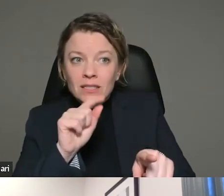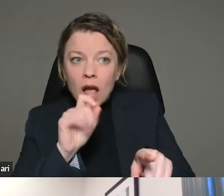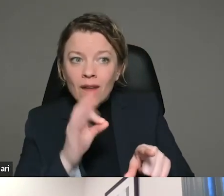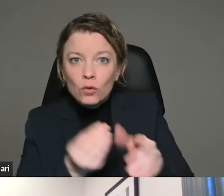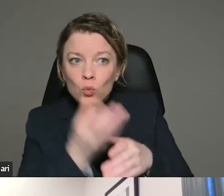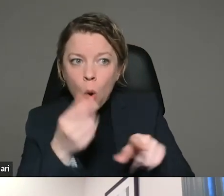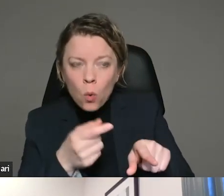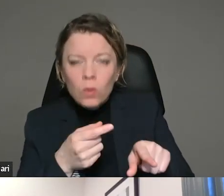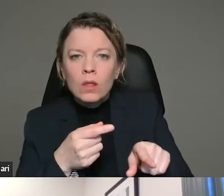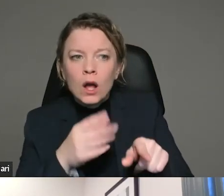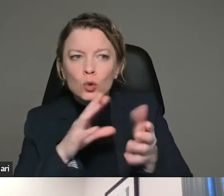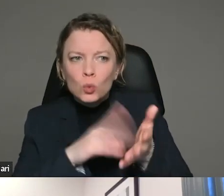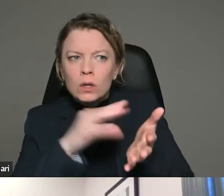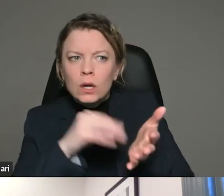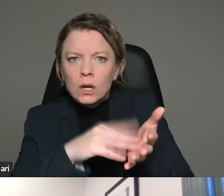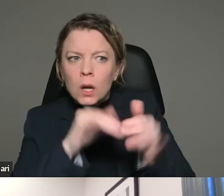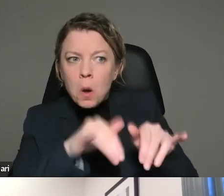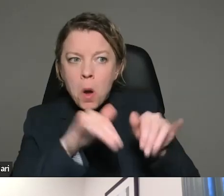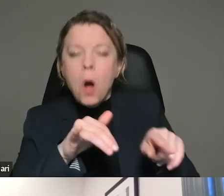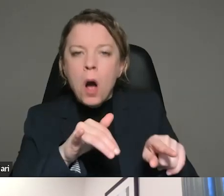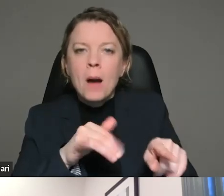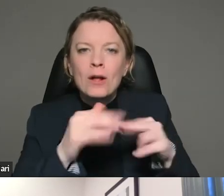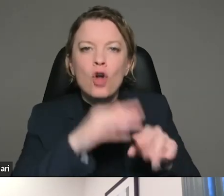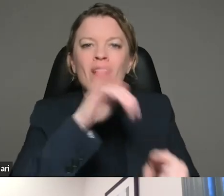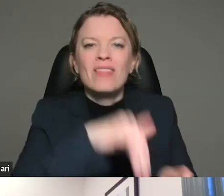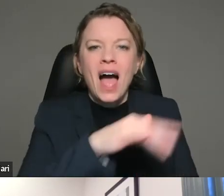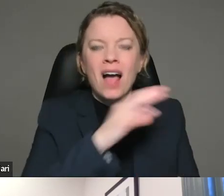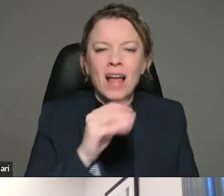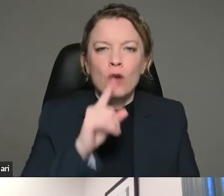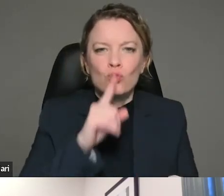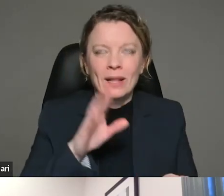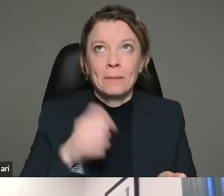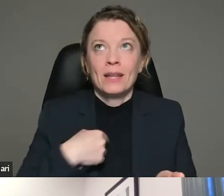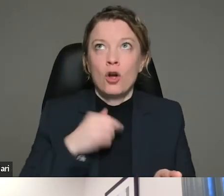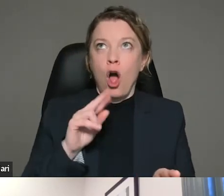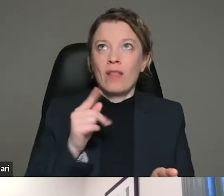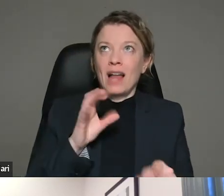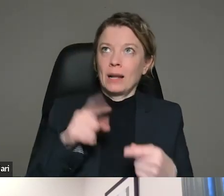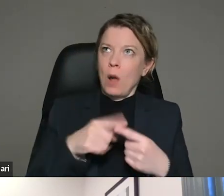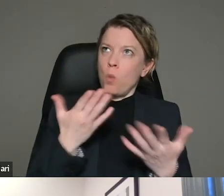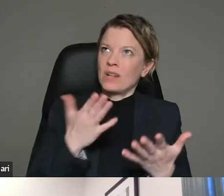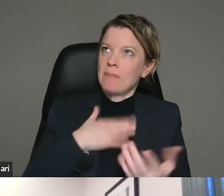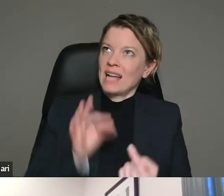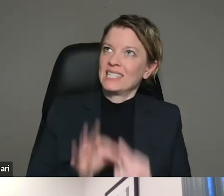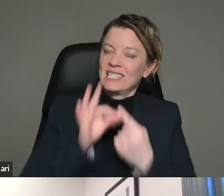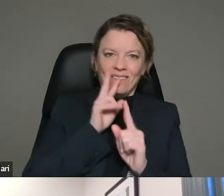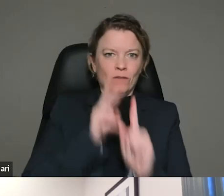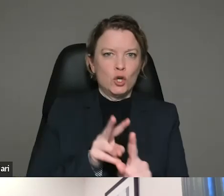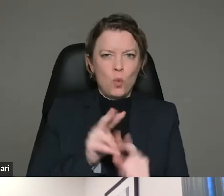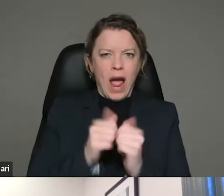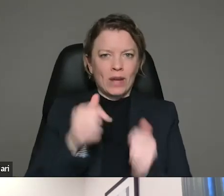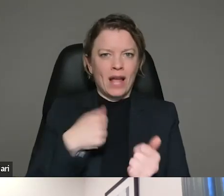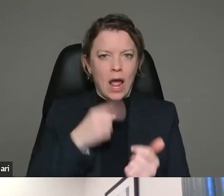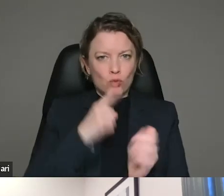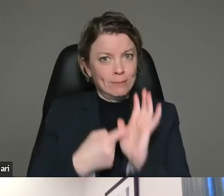on that and be authentic with yourself around, okay, what is my distinctive point of view? How do I bring that to the table and how do